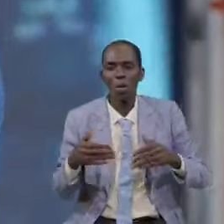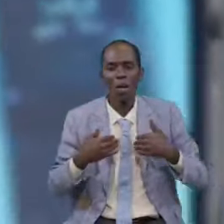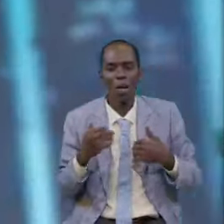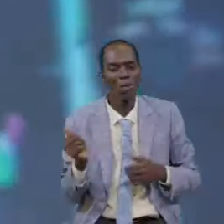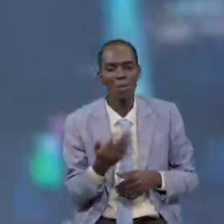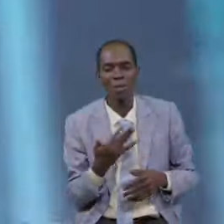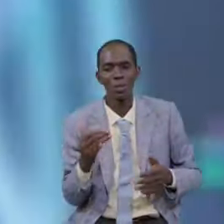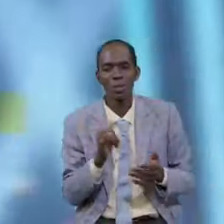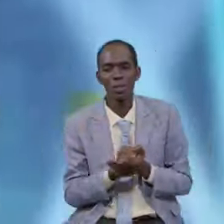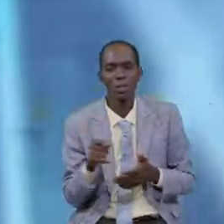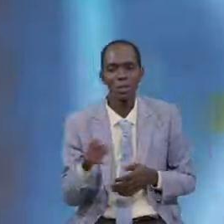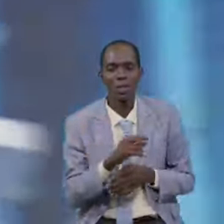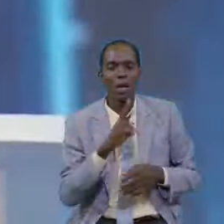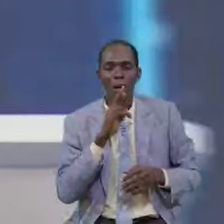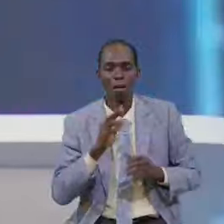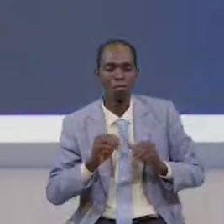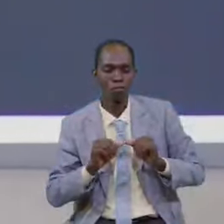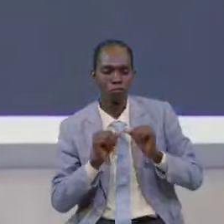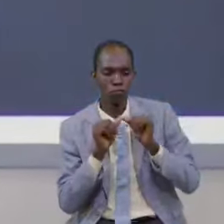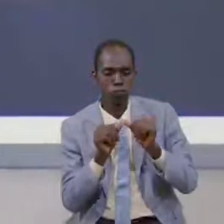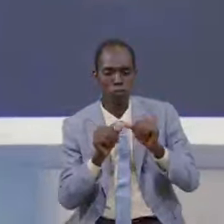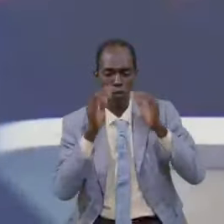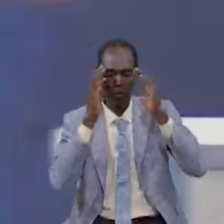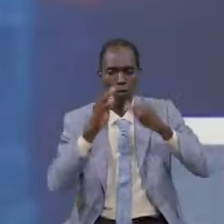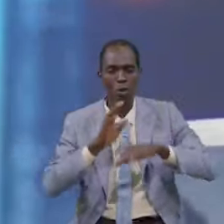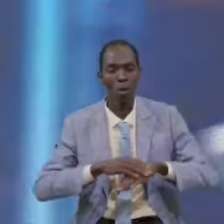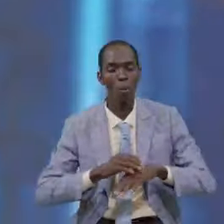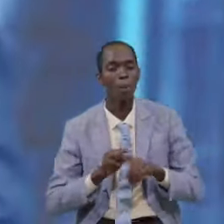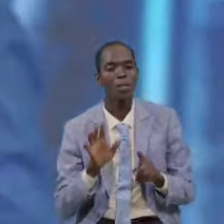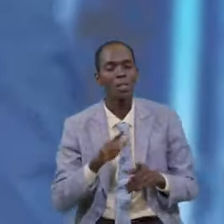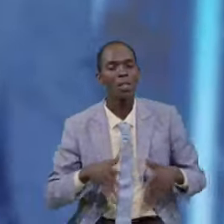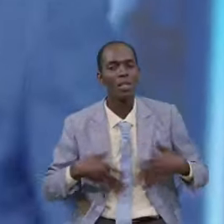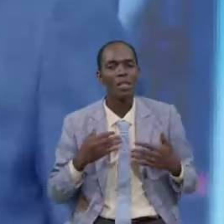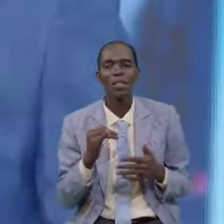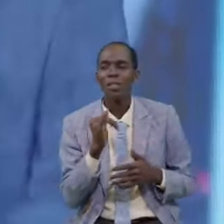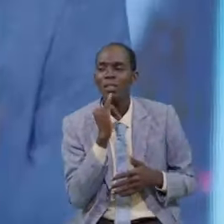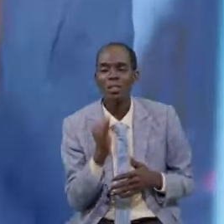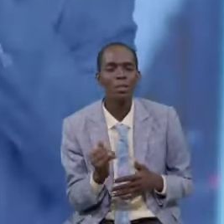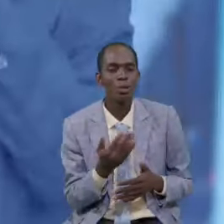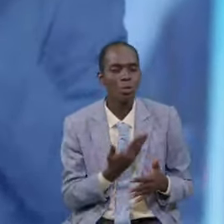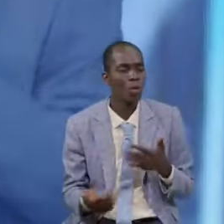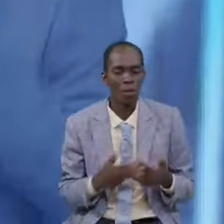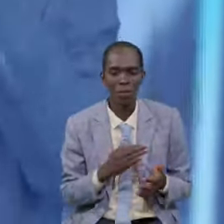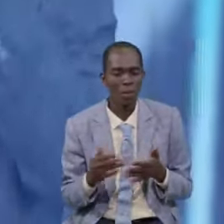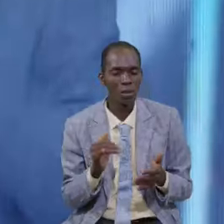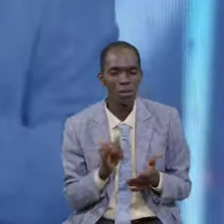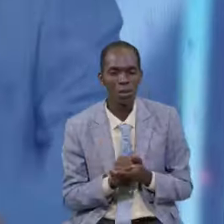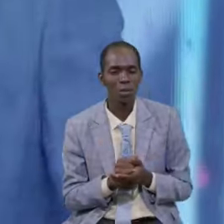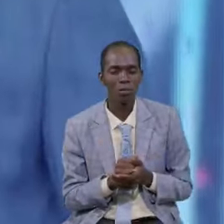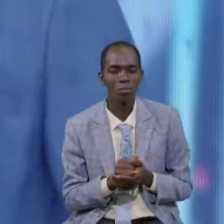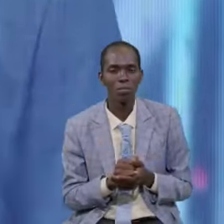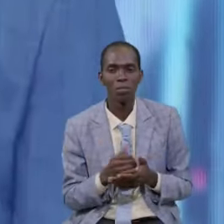life is a life of routine. What they did last week, exactly the